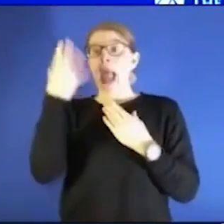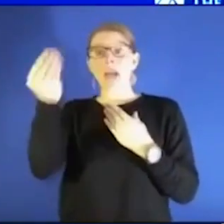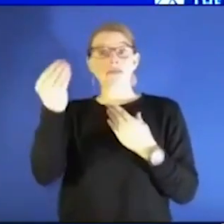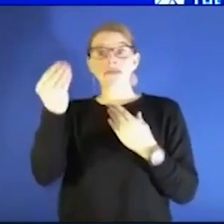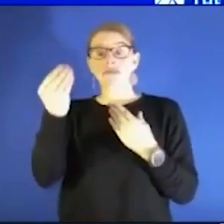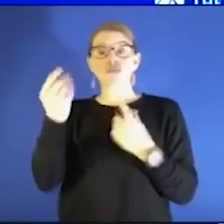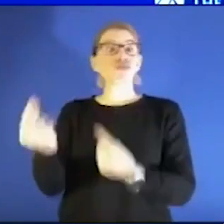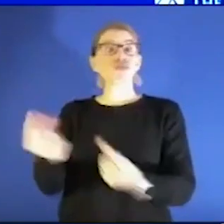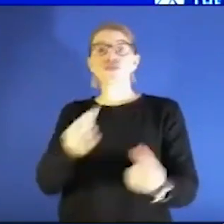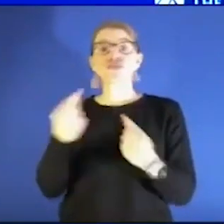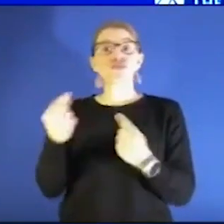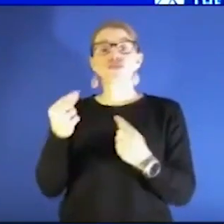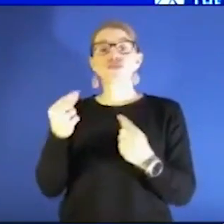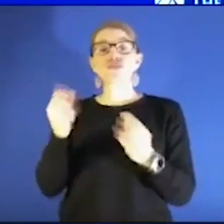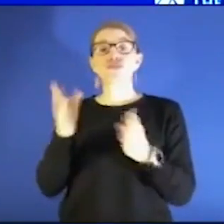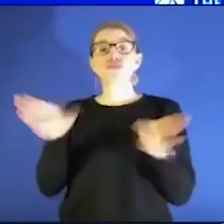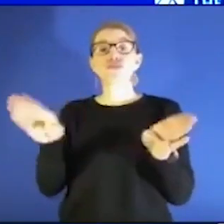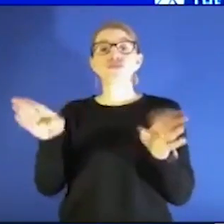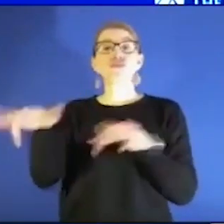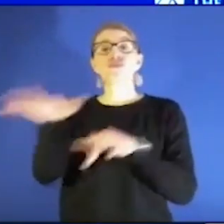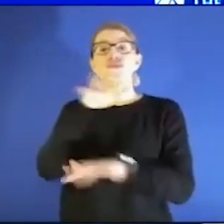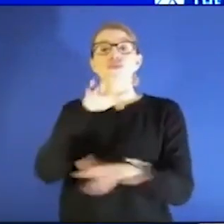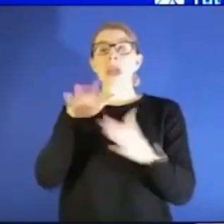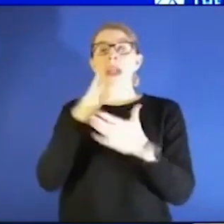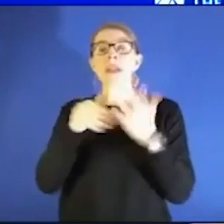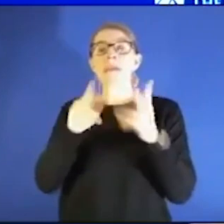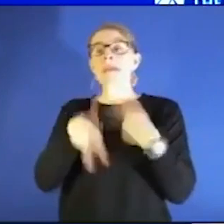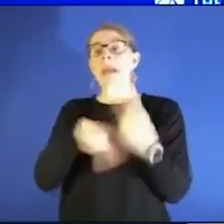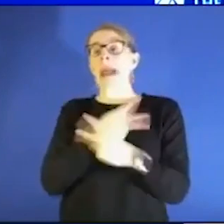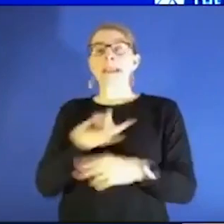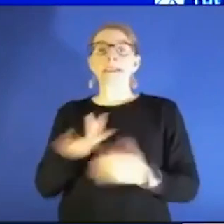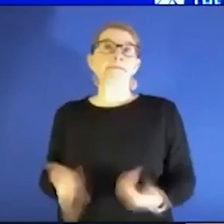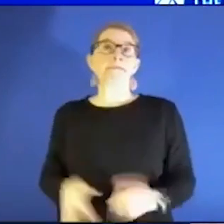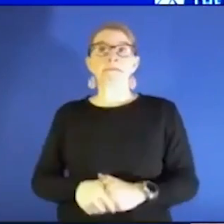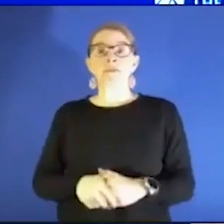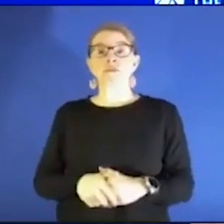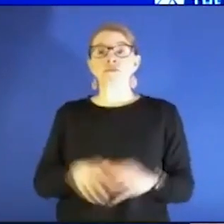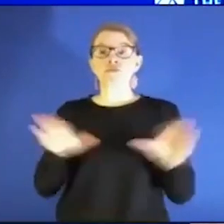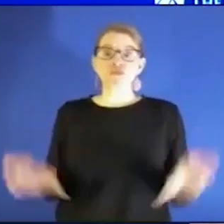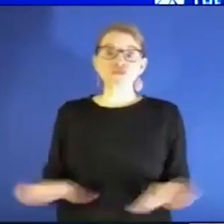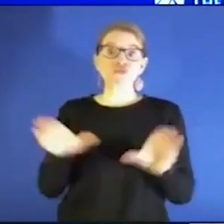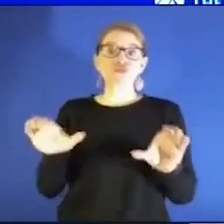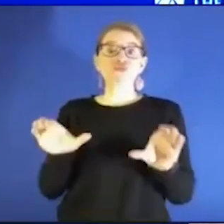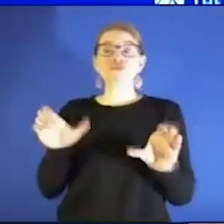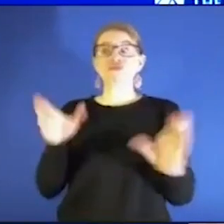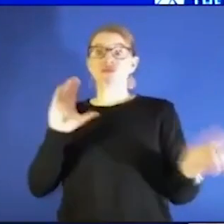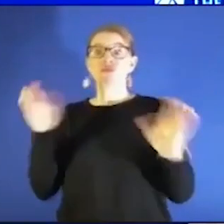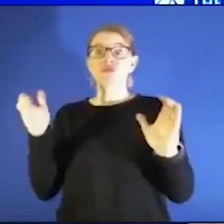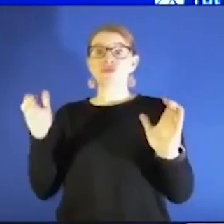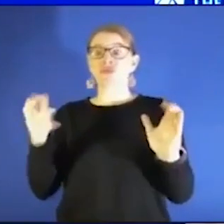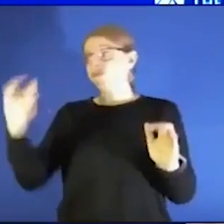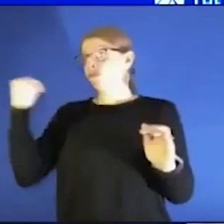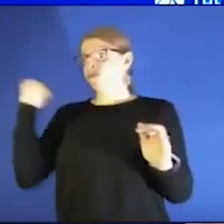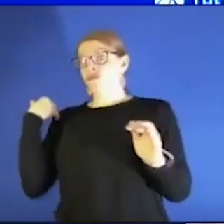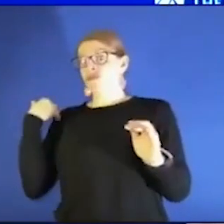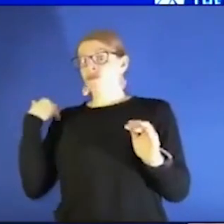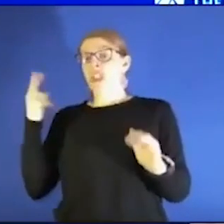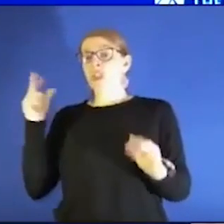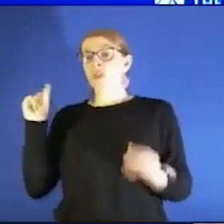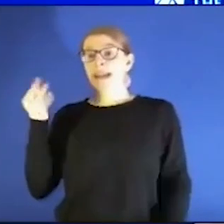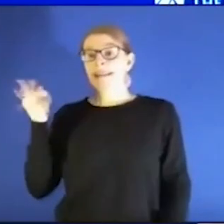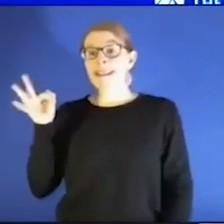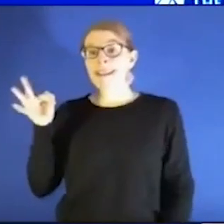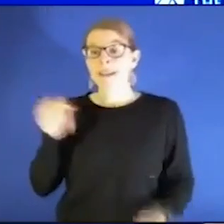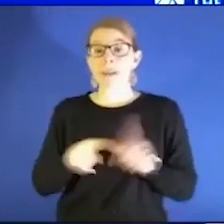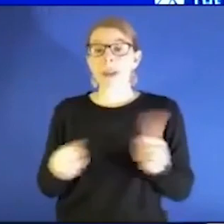being in public, maybe getting back to some sort of actions that were similar to what you did in 2019. But I think you have to take